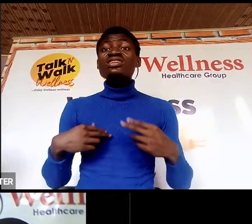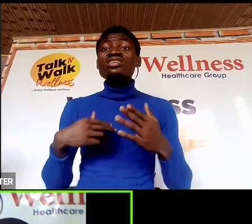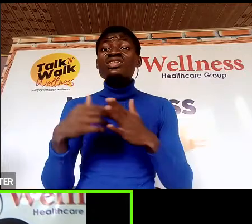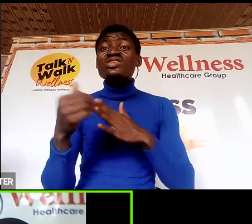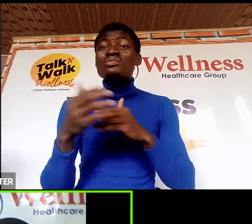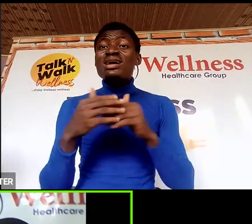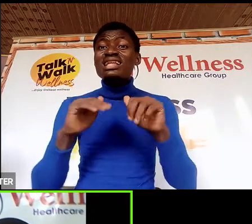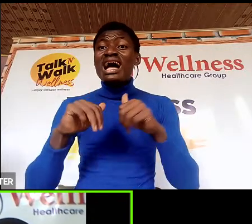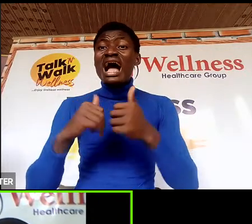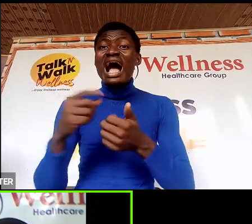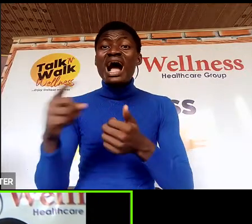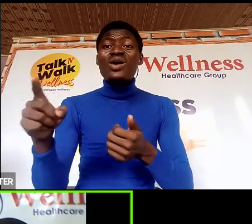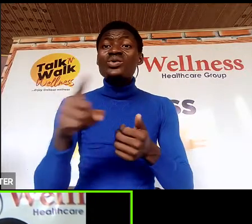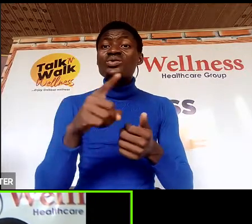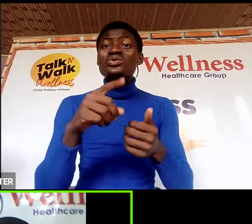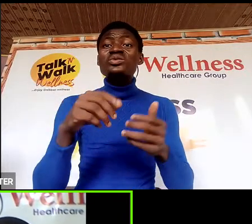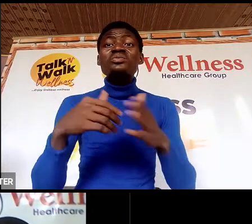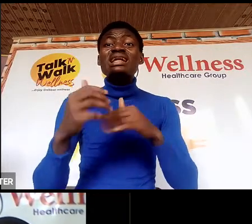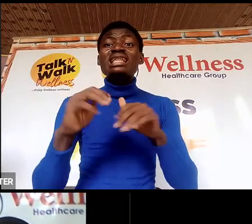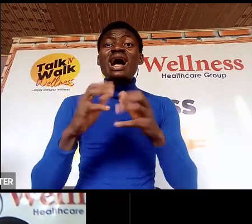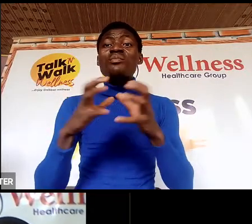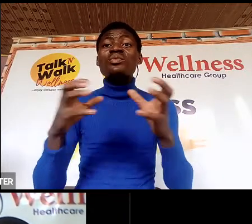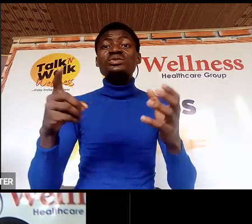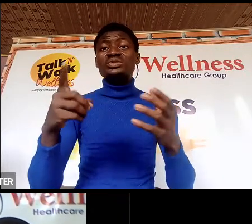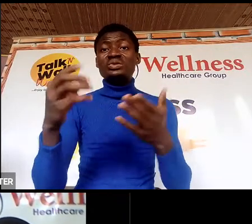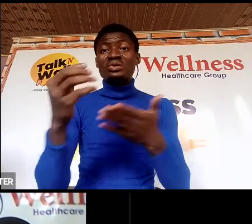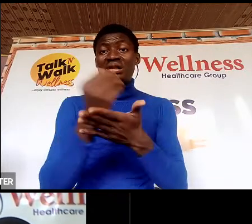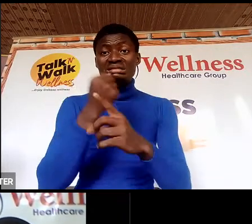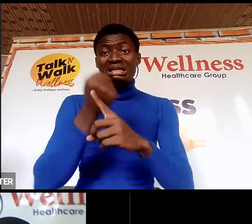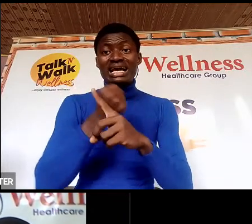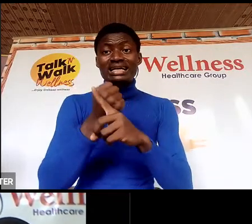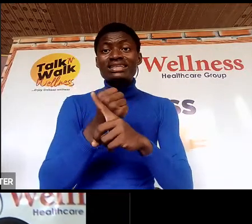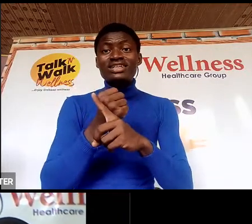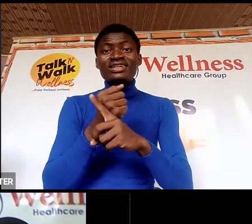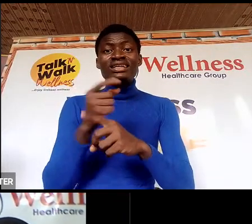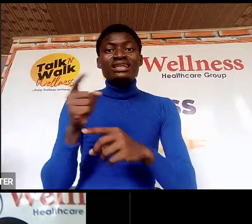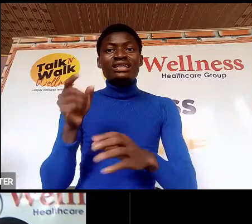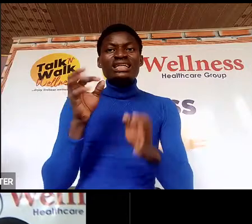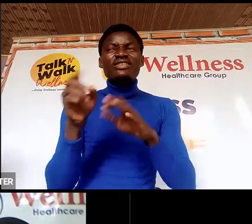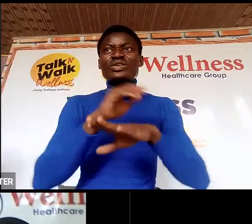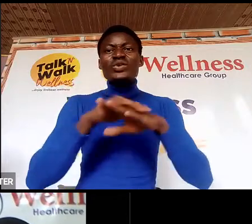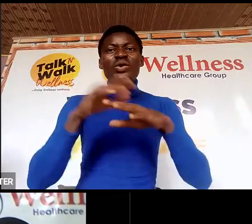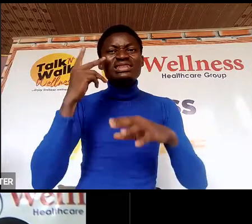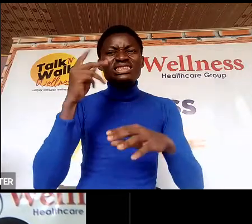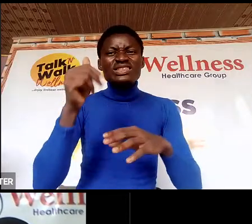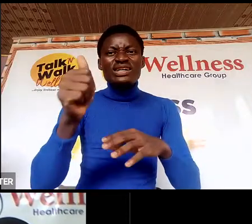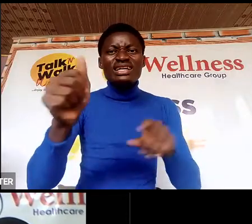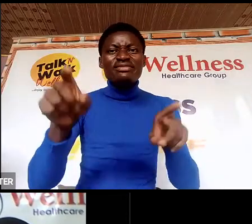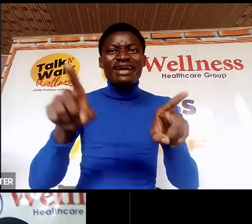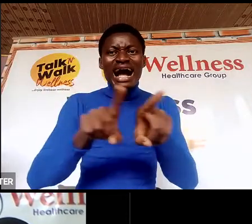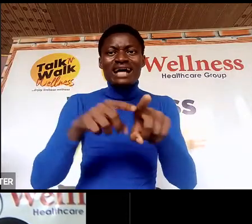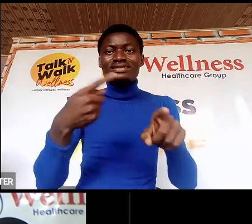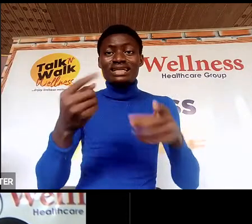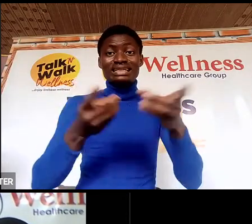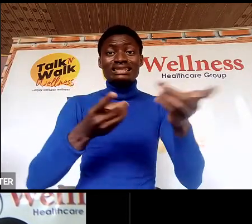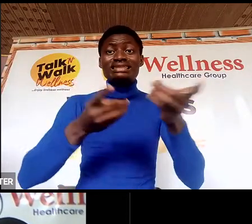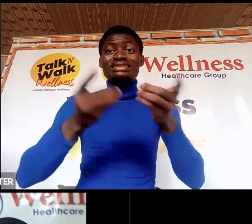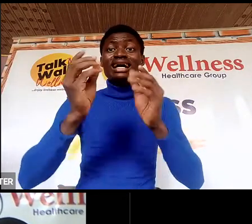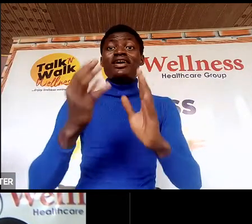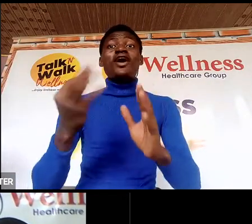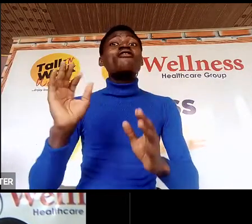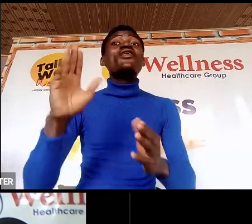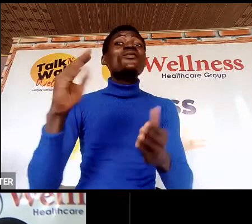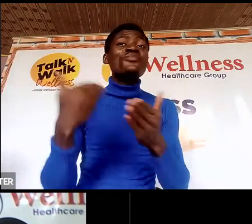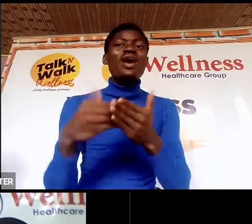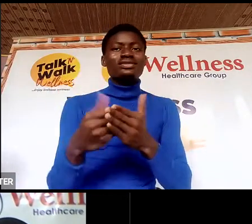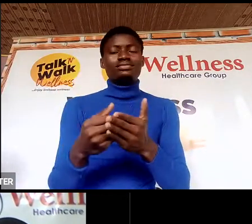feel that the money is not enough. Which is why I said at the beginning that it's not really what you earn in particular, but how much you're able to